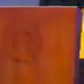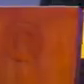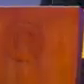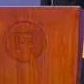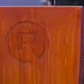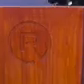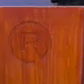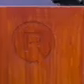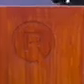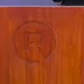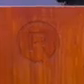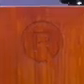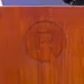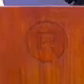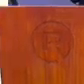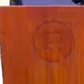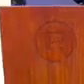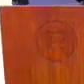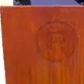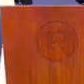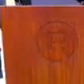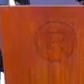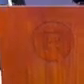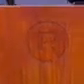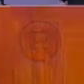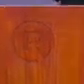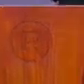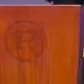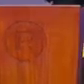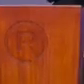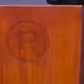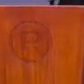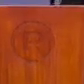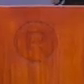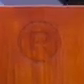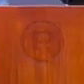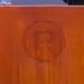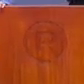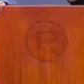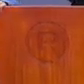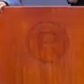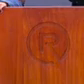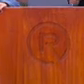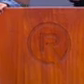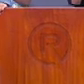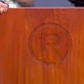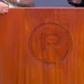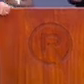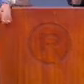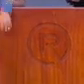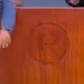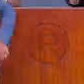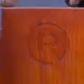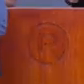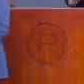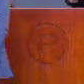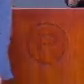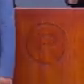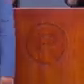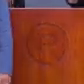Apostle t for being used in a mighty way wow what an